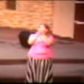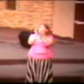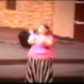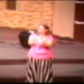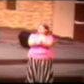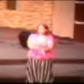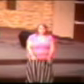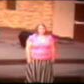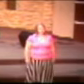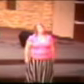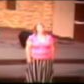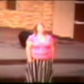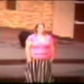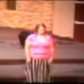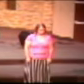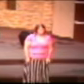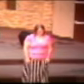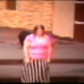amen.